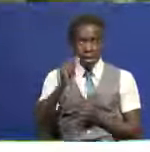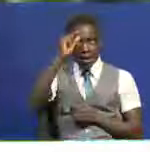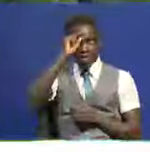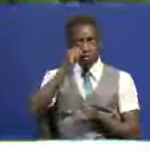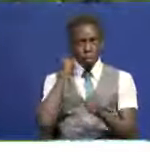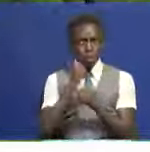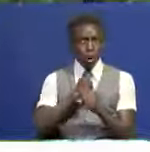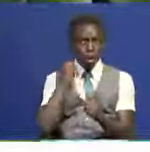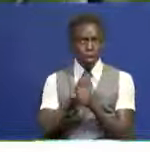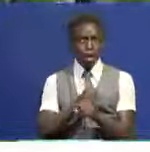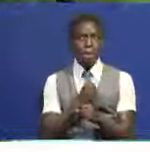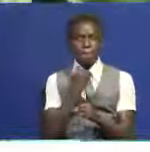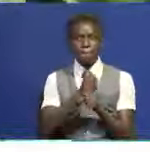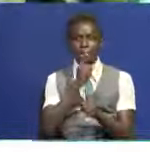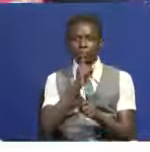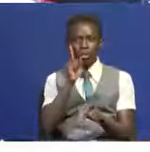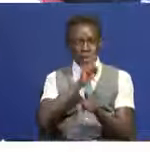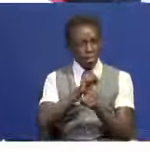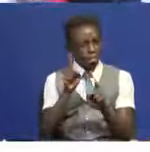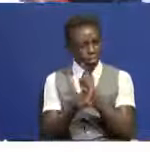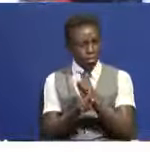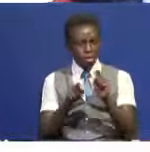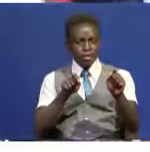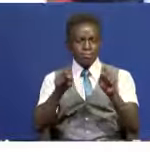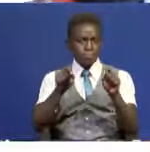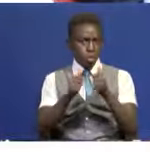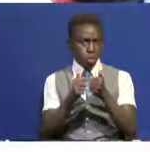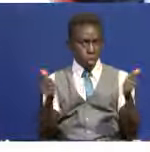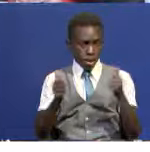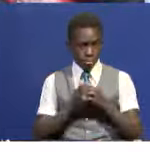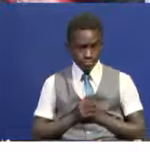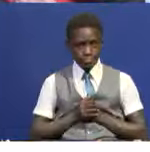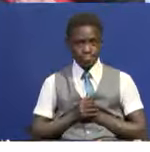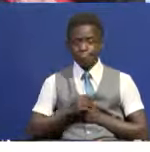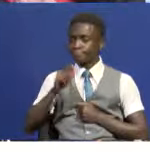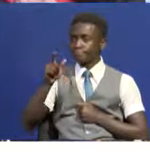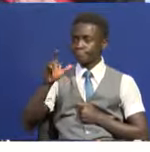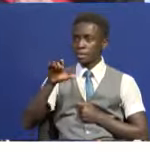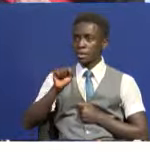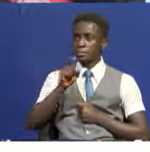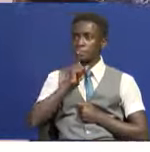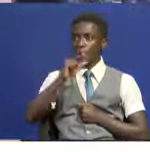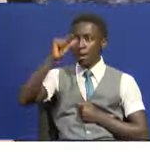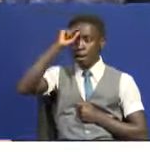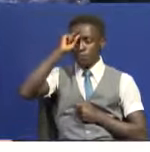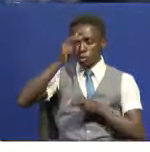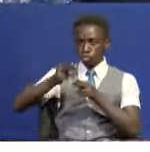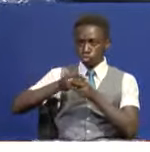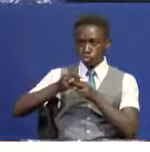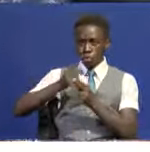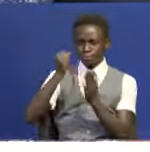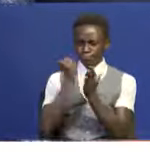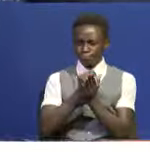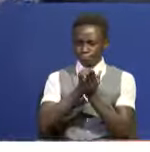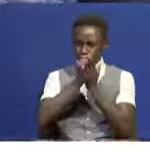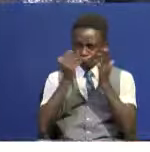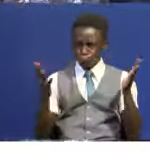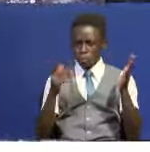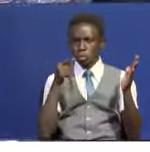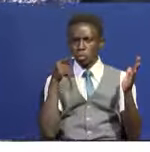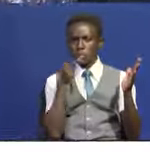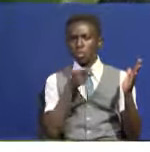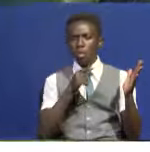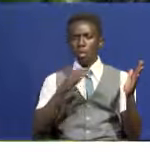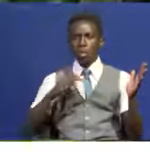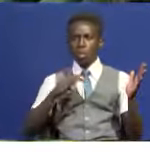proper regulations. Lunturi has revealed that the government, through his ministry, will soon gazette miraa and Muguka pricing